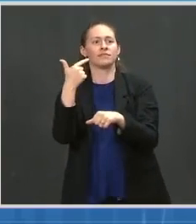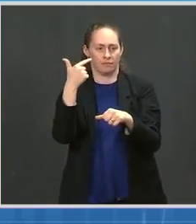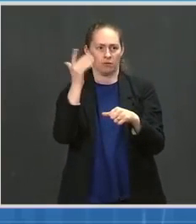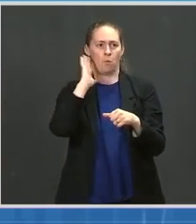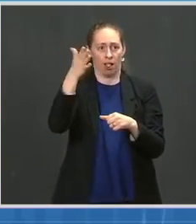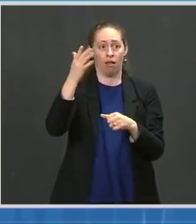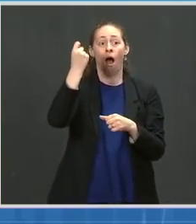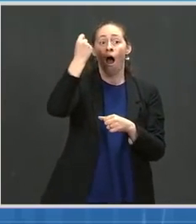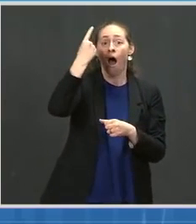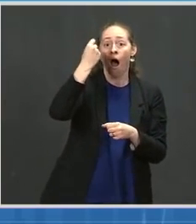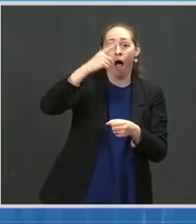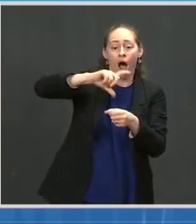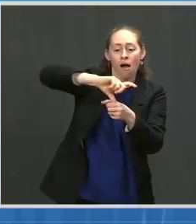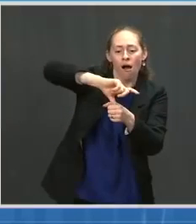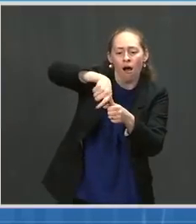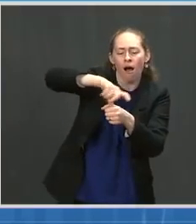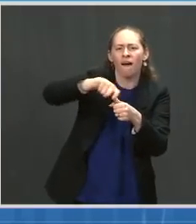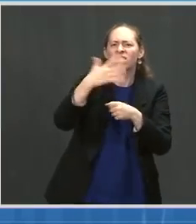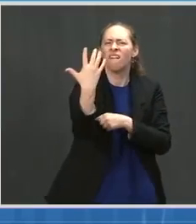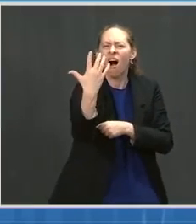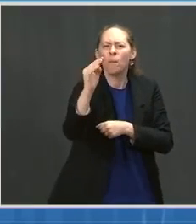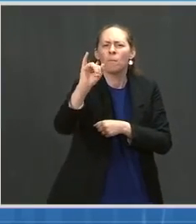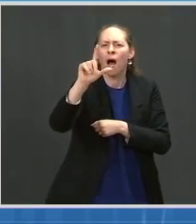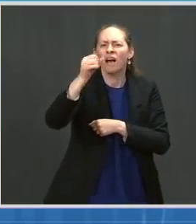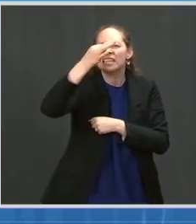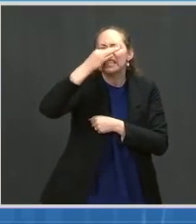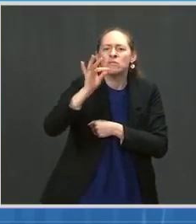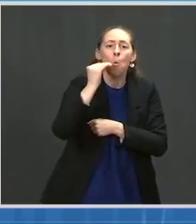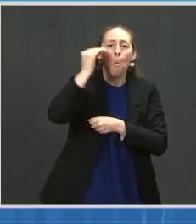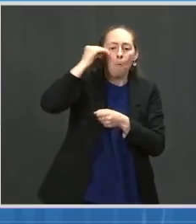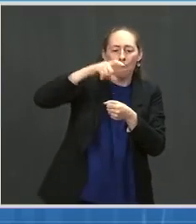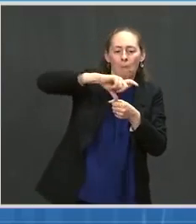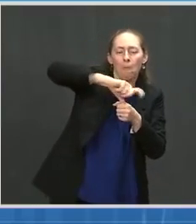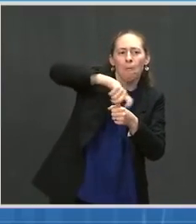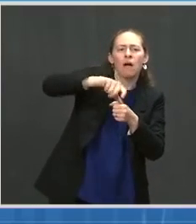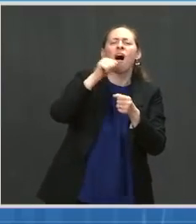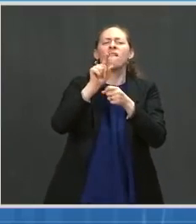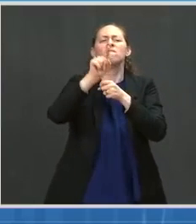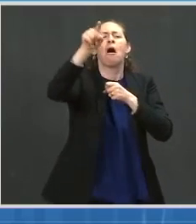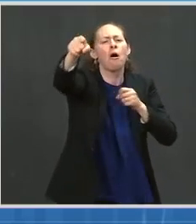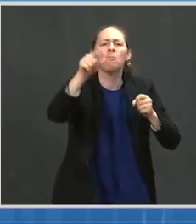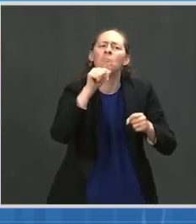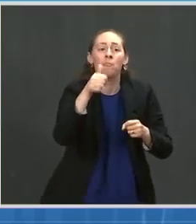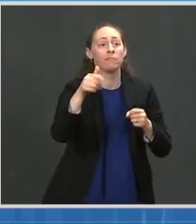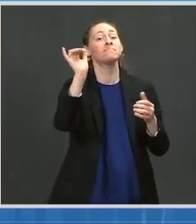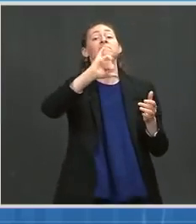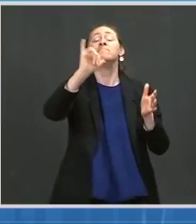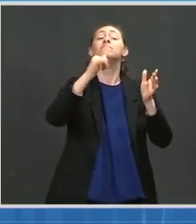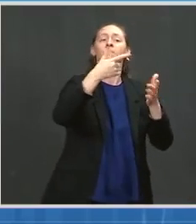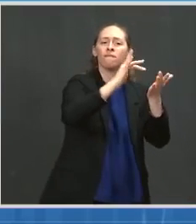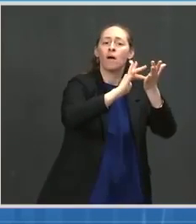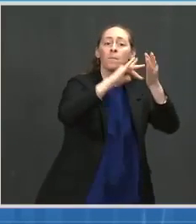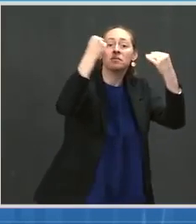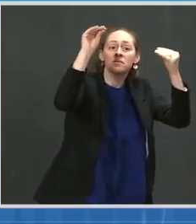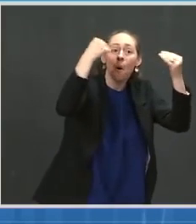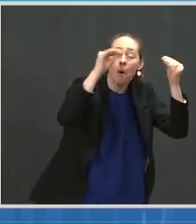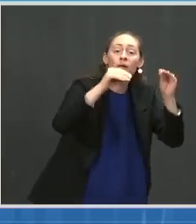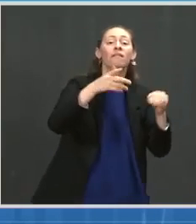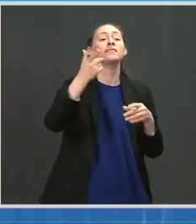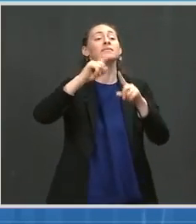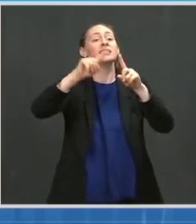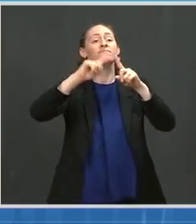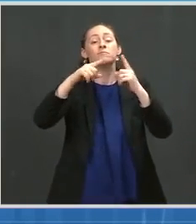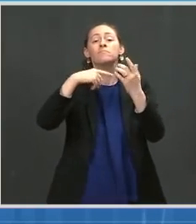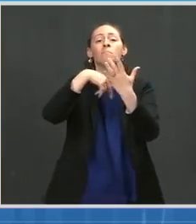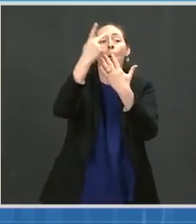First, on the federal retail pharmacy program, as we expand to more pharmacies, millions of Americans are able to get their shot at their